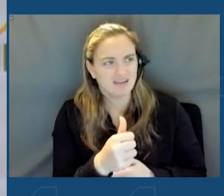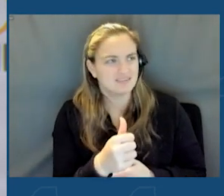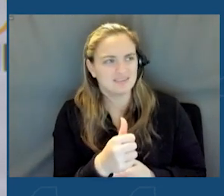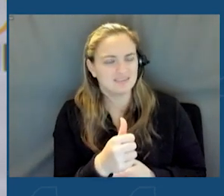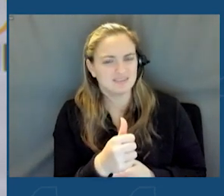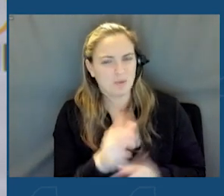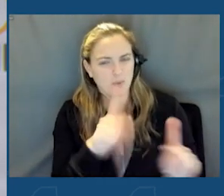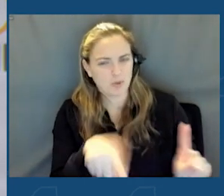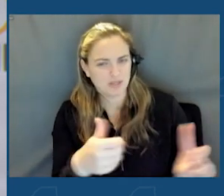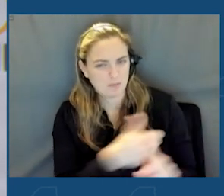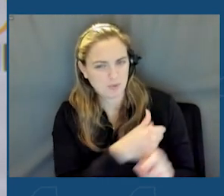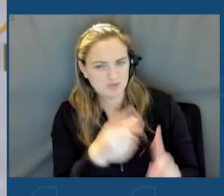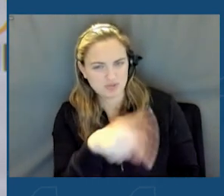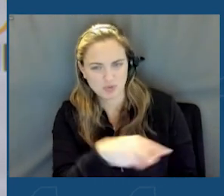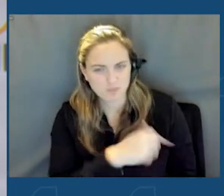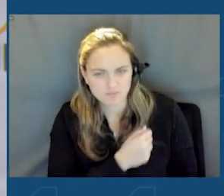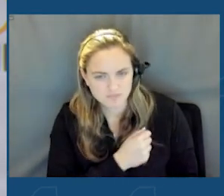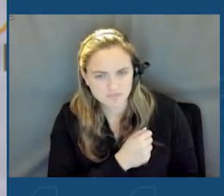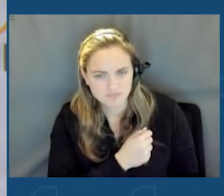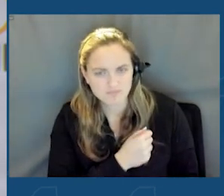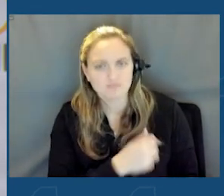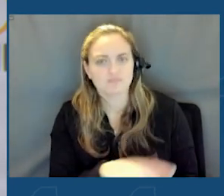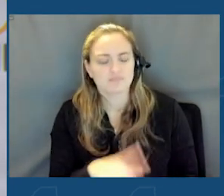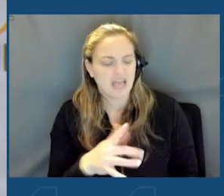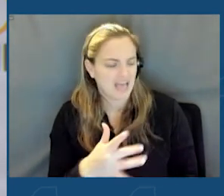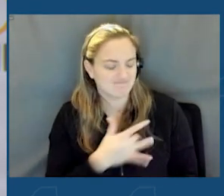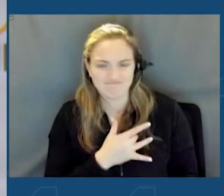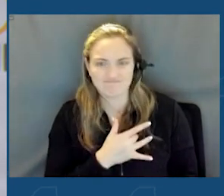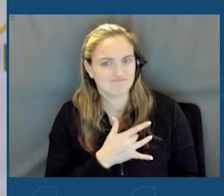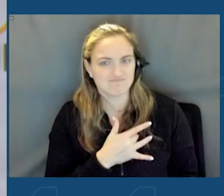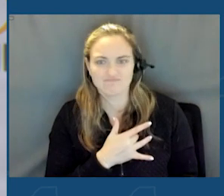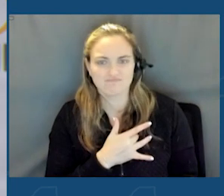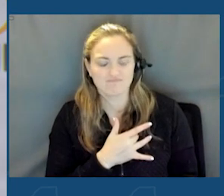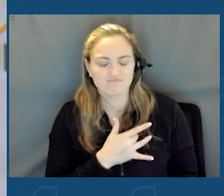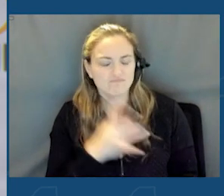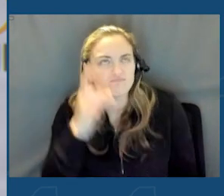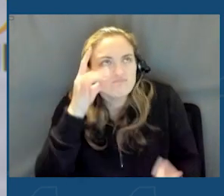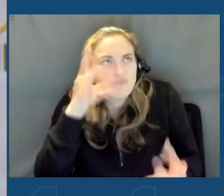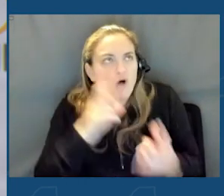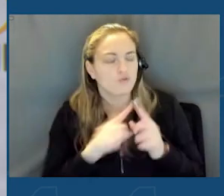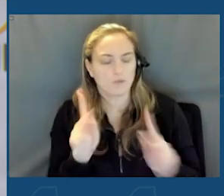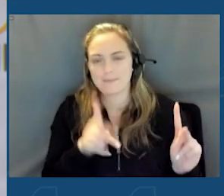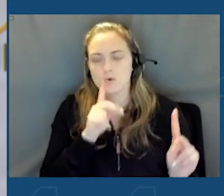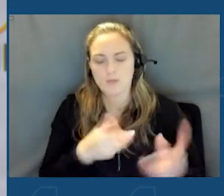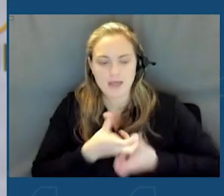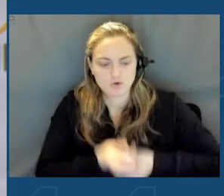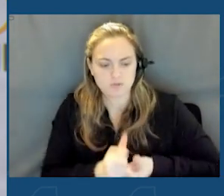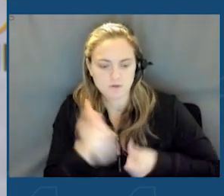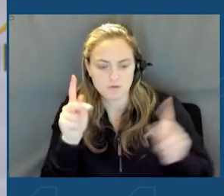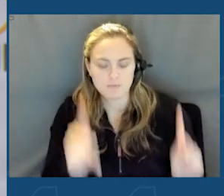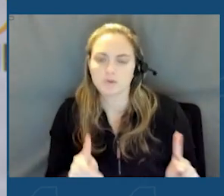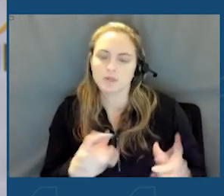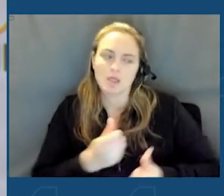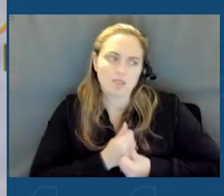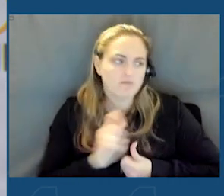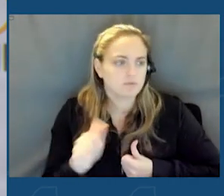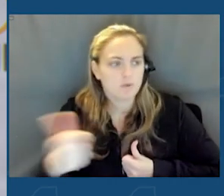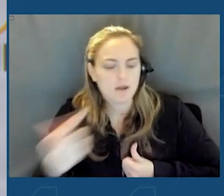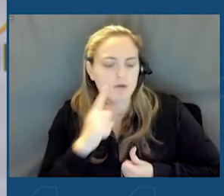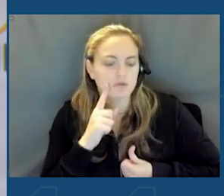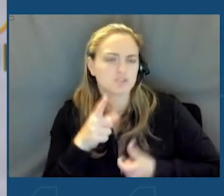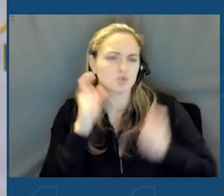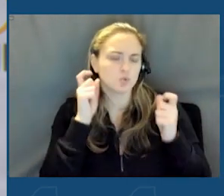you. And to the core, that is deeply disturbing for any human being who puts their trust in someone else, who loves someone else, who gives of